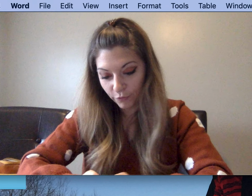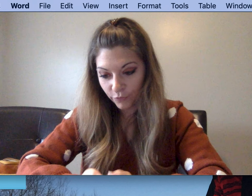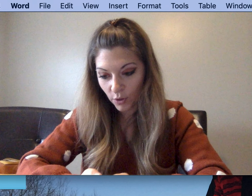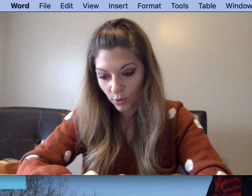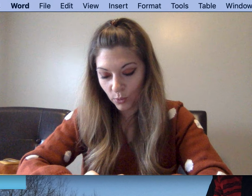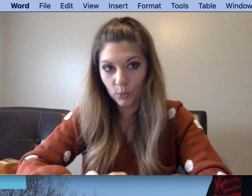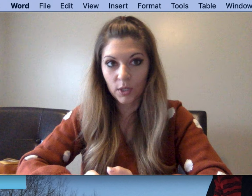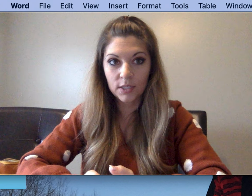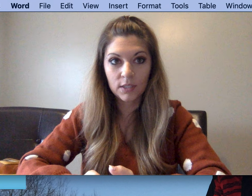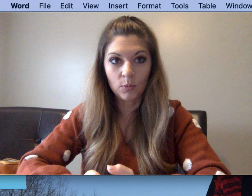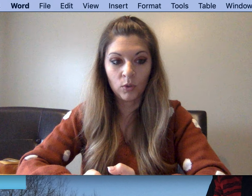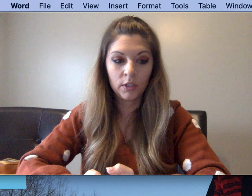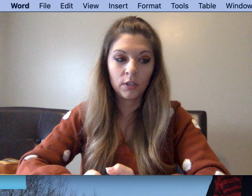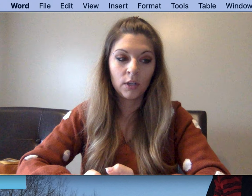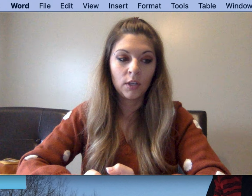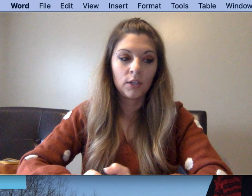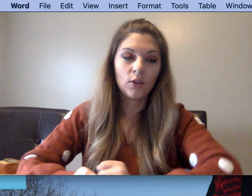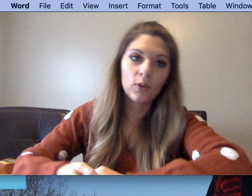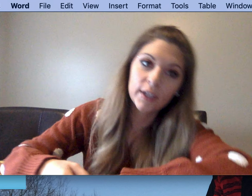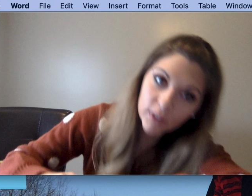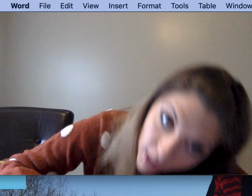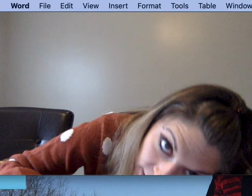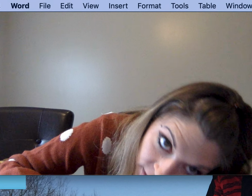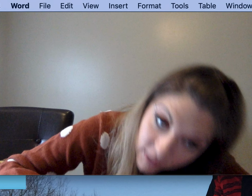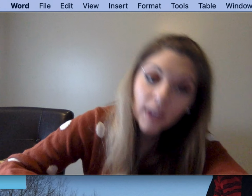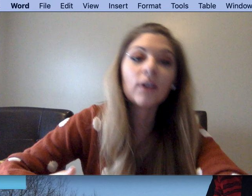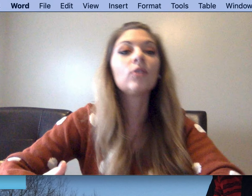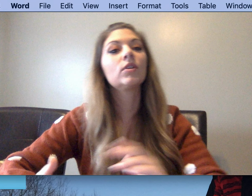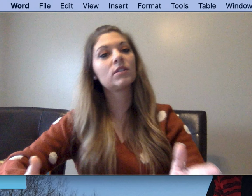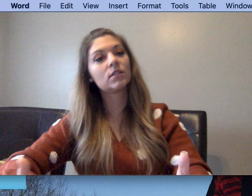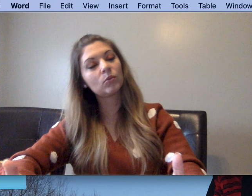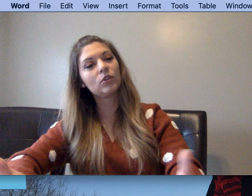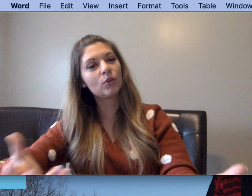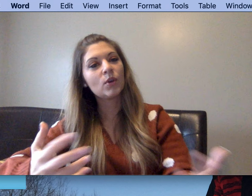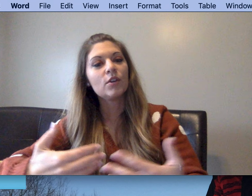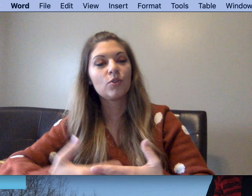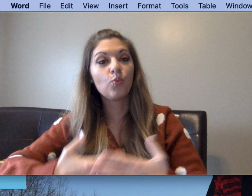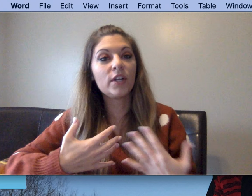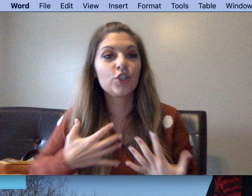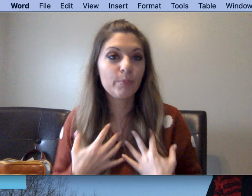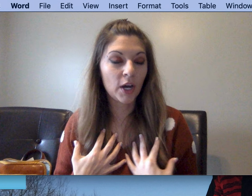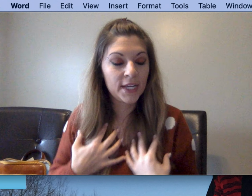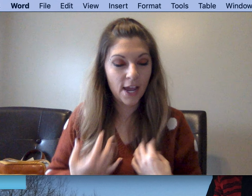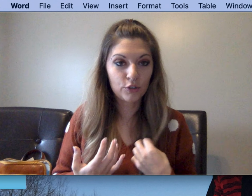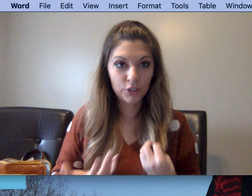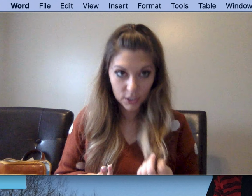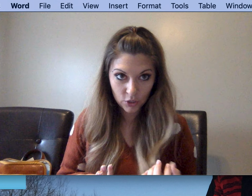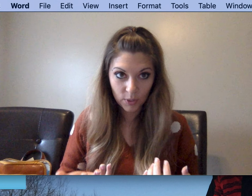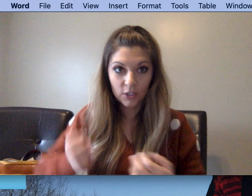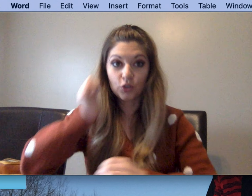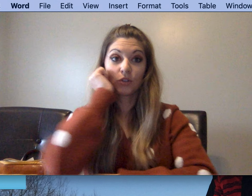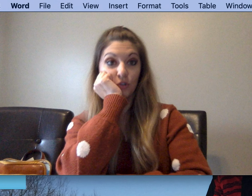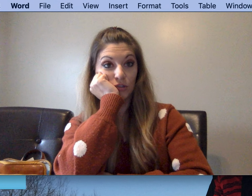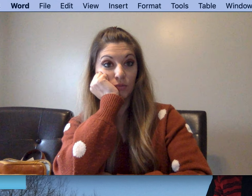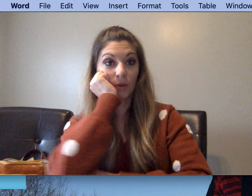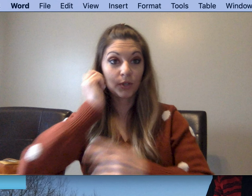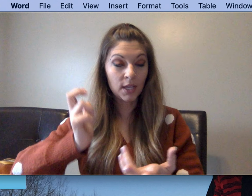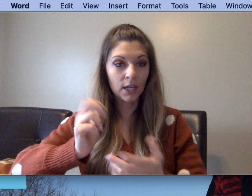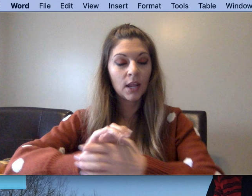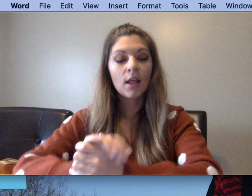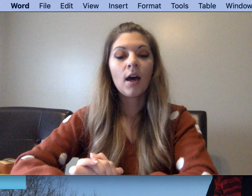on their phone? Is someone, like laying down? Is so what is your body actually doing? And you can